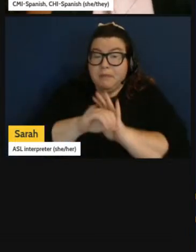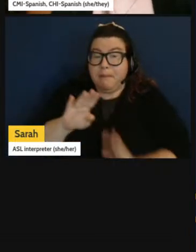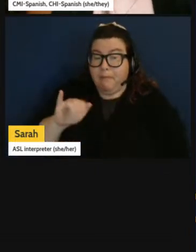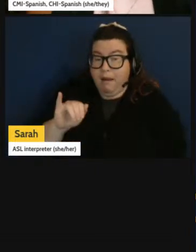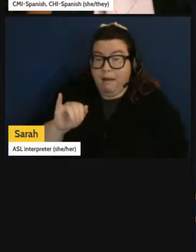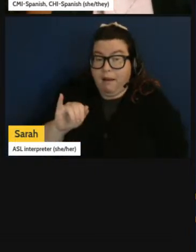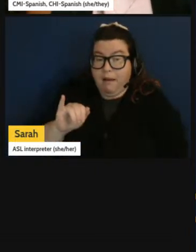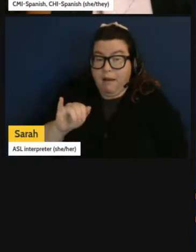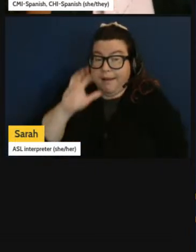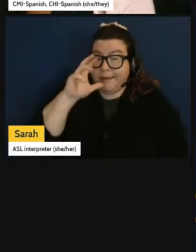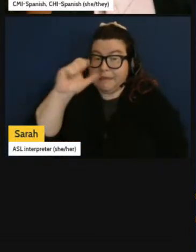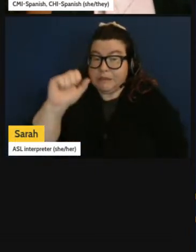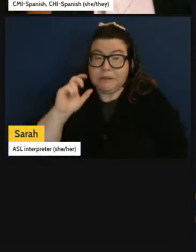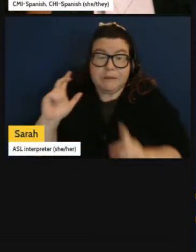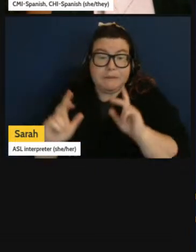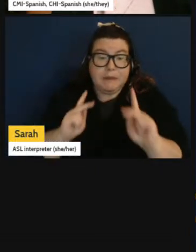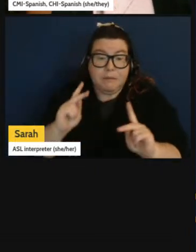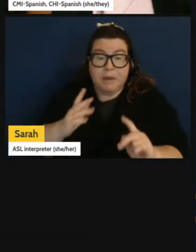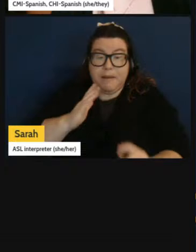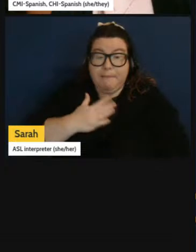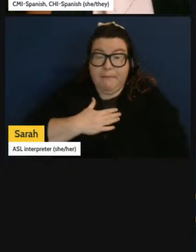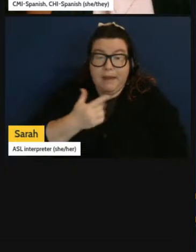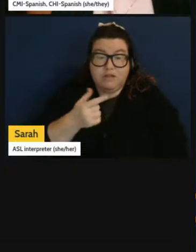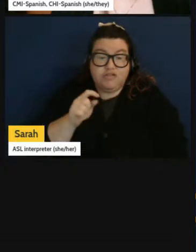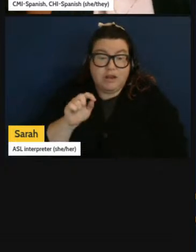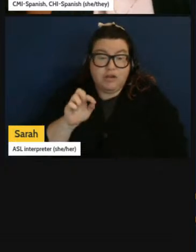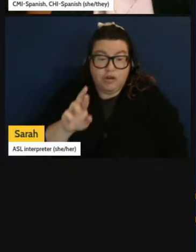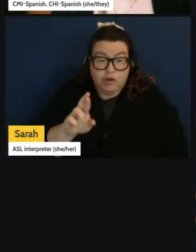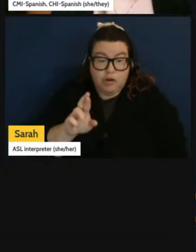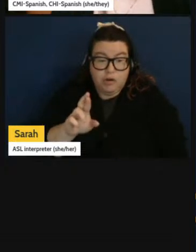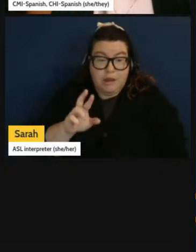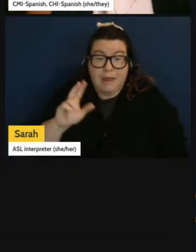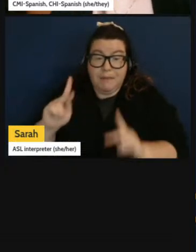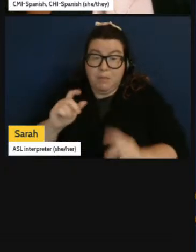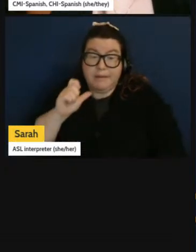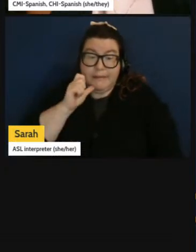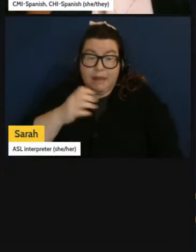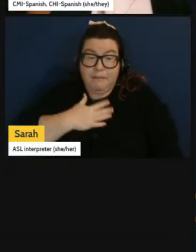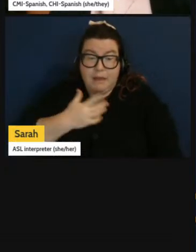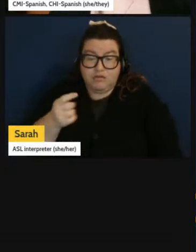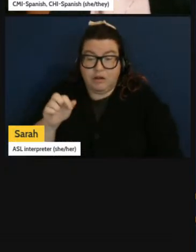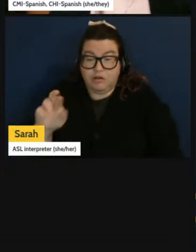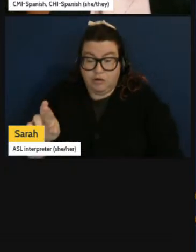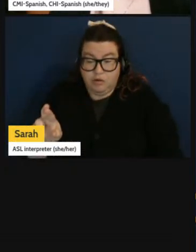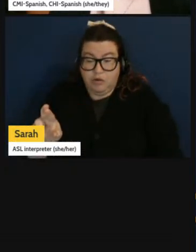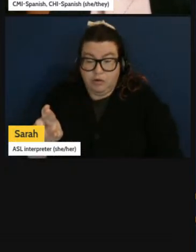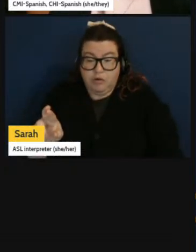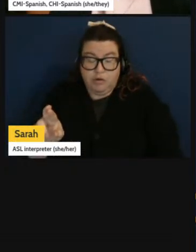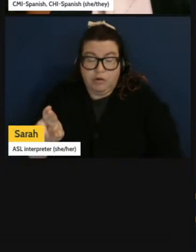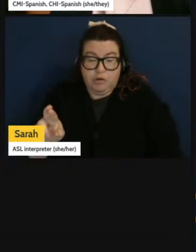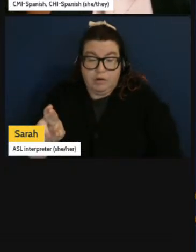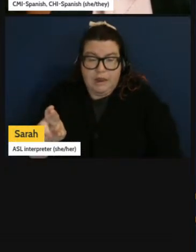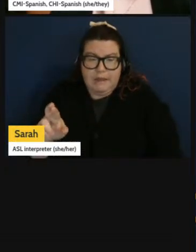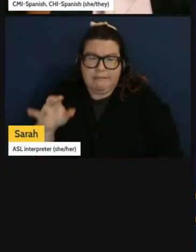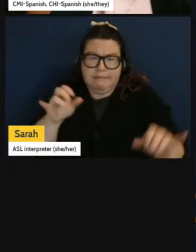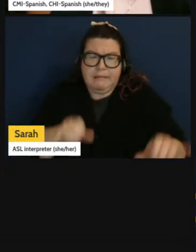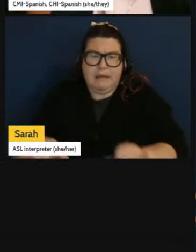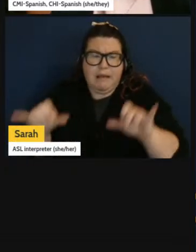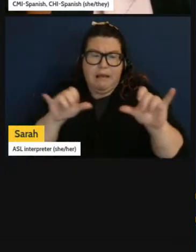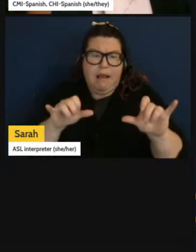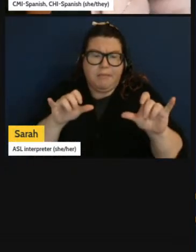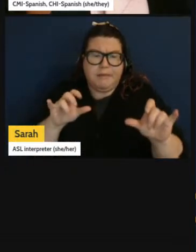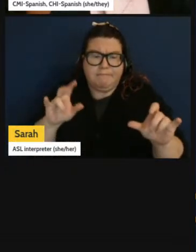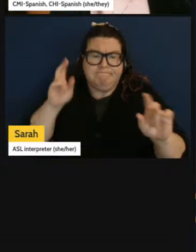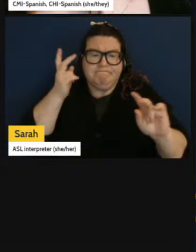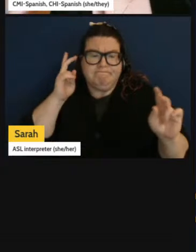I'm attracted to people who are my gender and people who aren't my gender. So a very common misconception about bisexual people